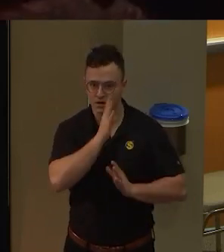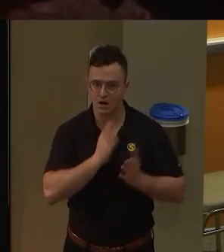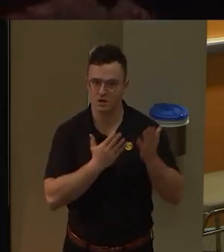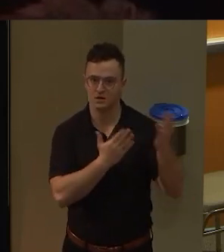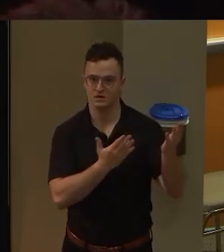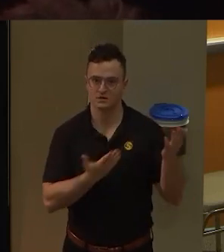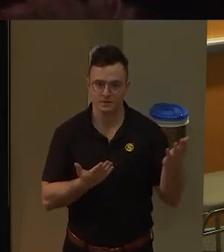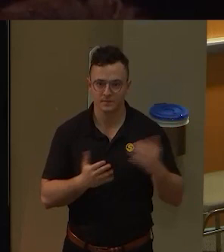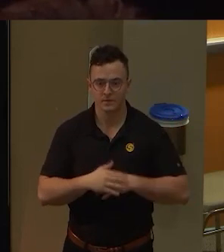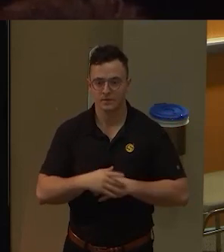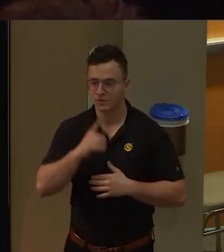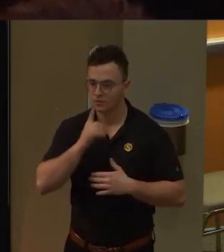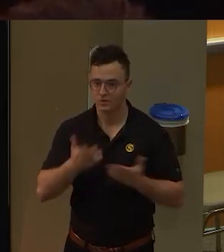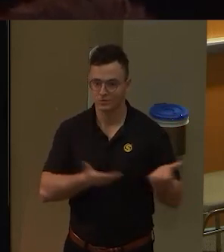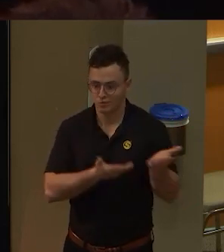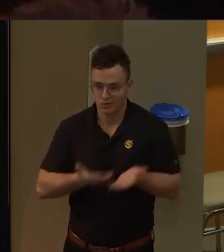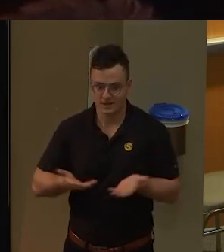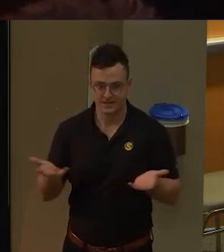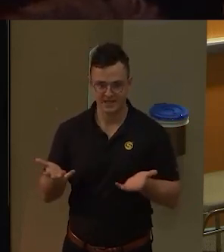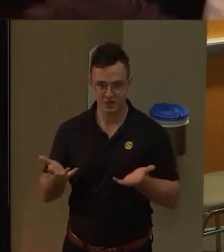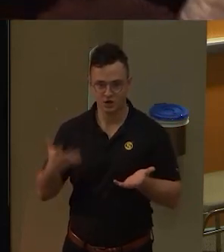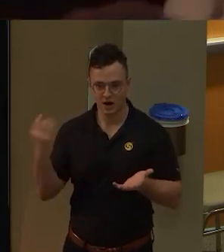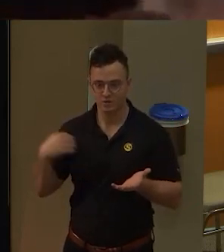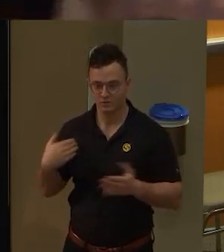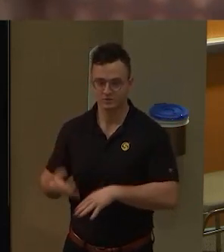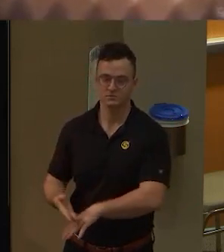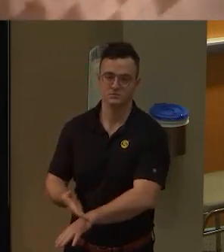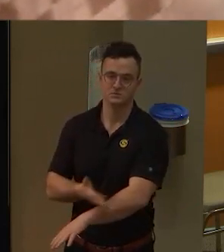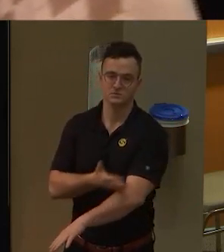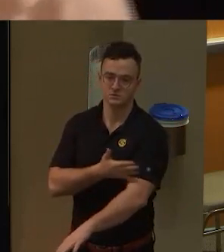praise for bringing us through and bringing us this far.